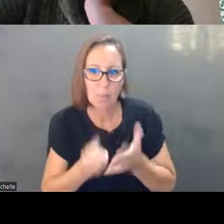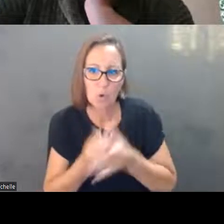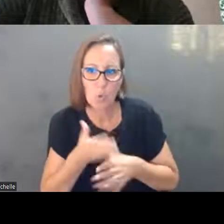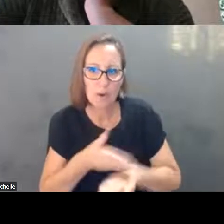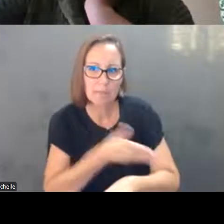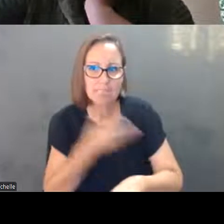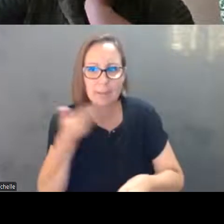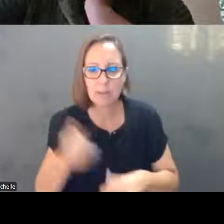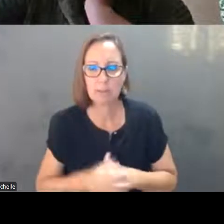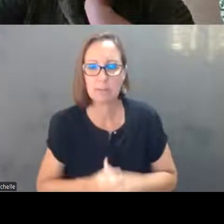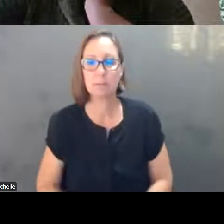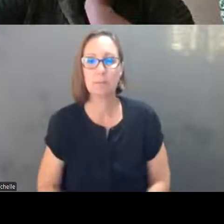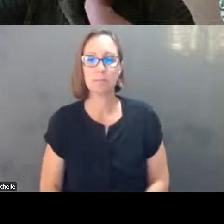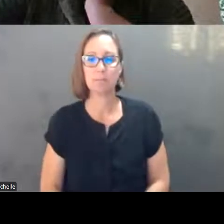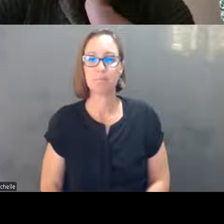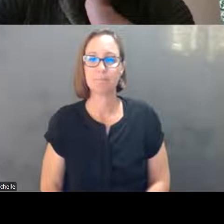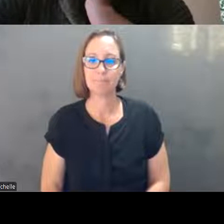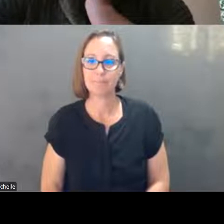worker. Well,